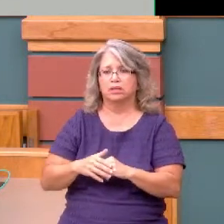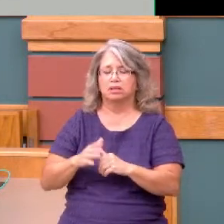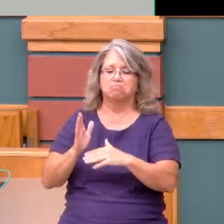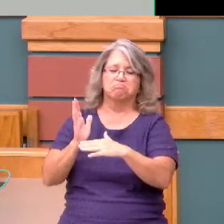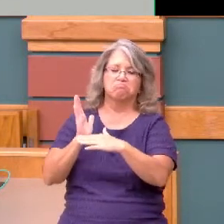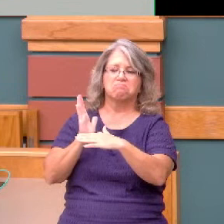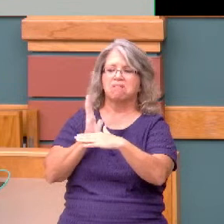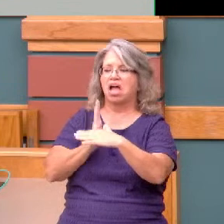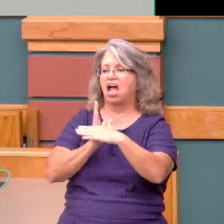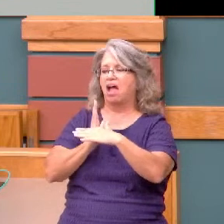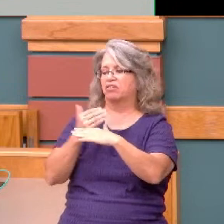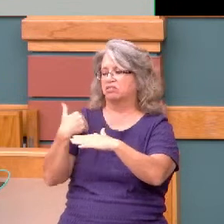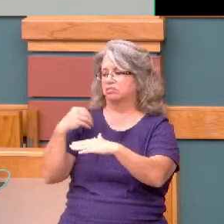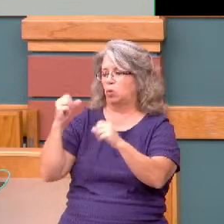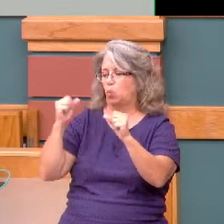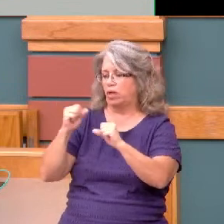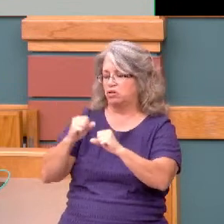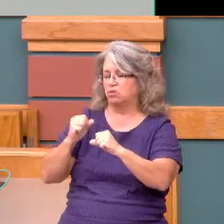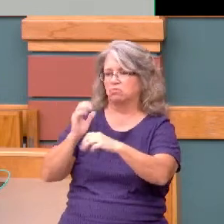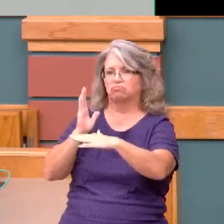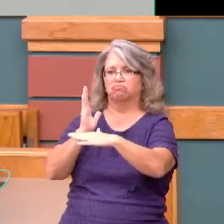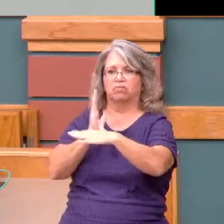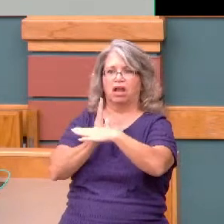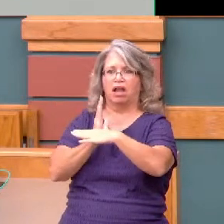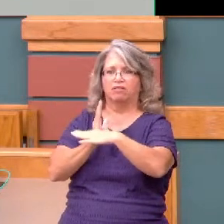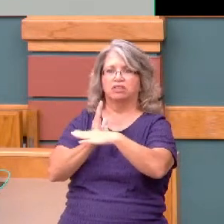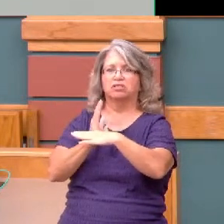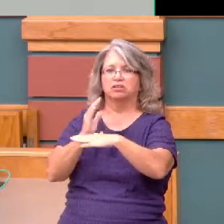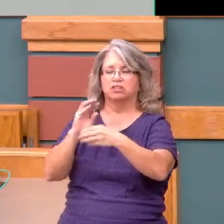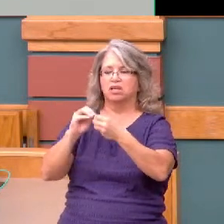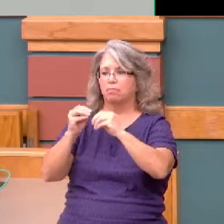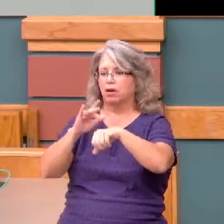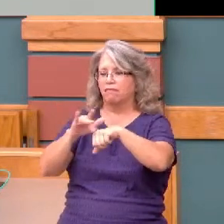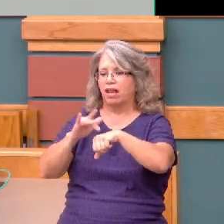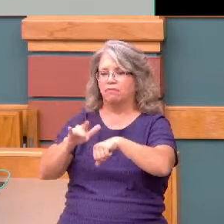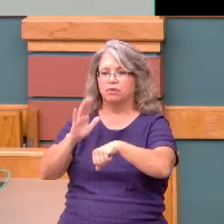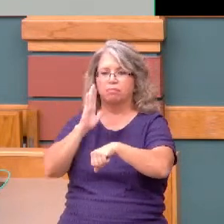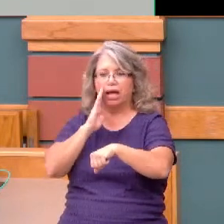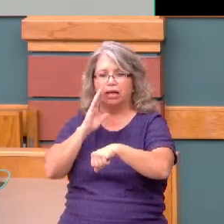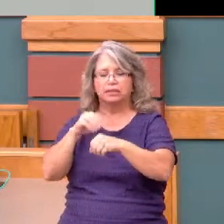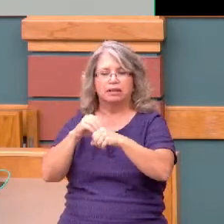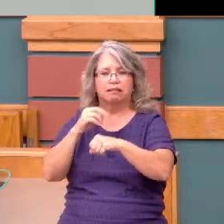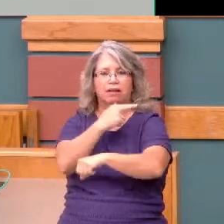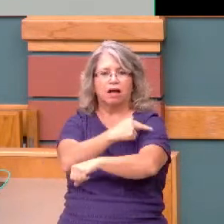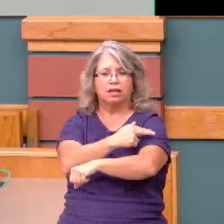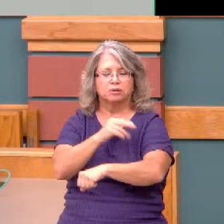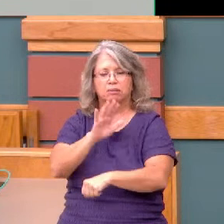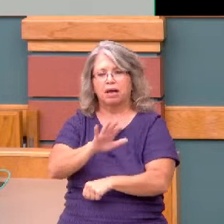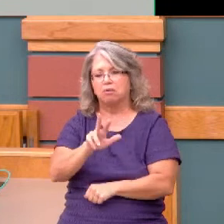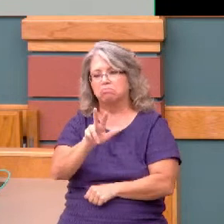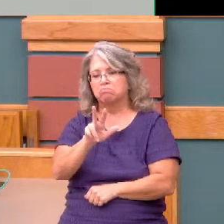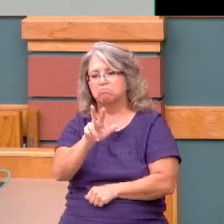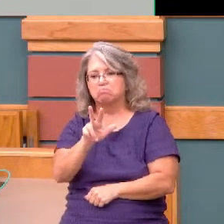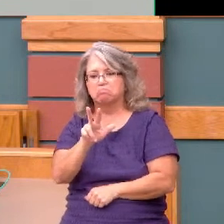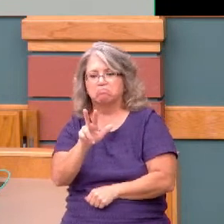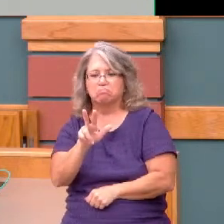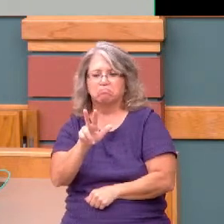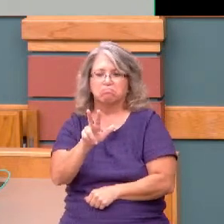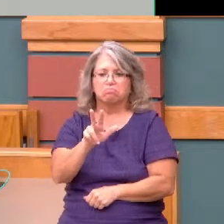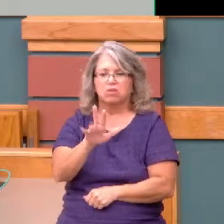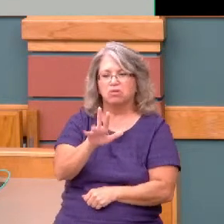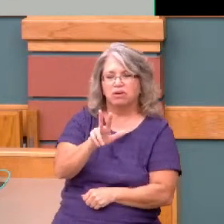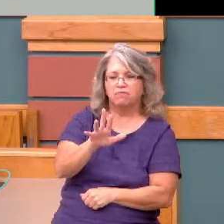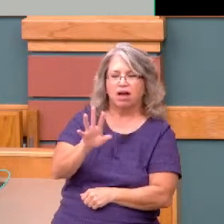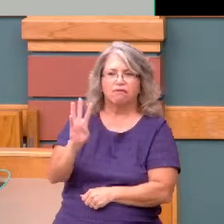winter, we've had an average number of available beds in the hospitals at about 30 to 40%, depending on what time period you